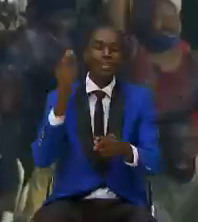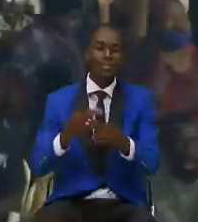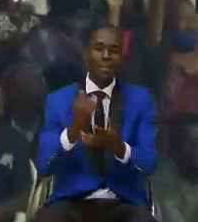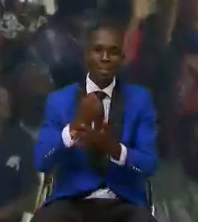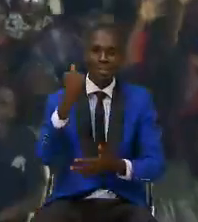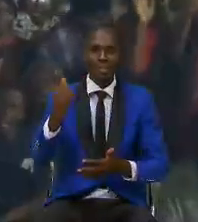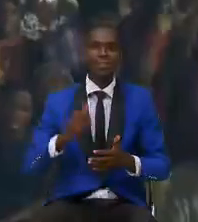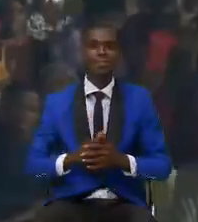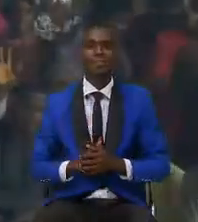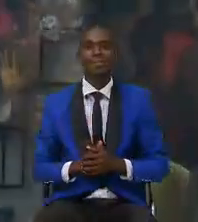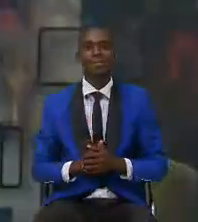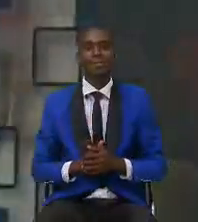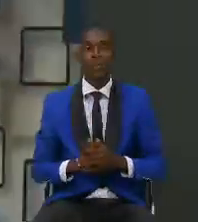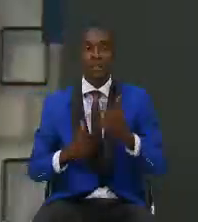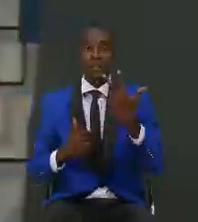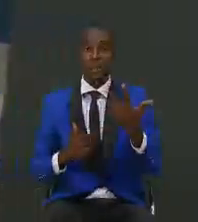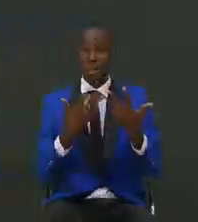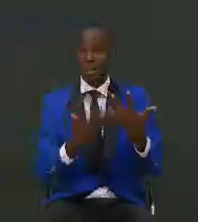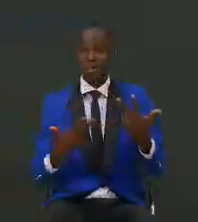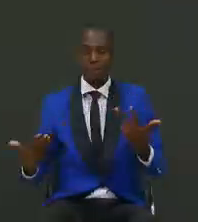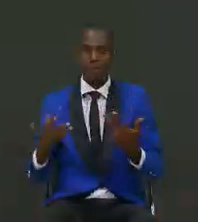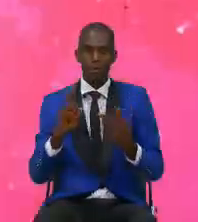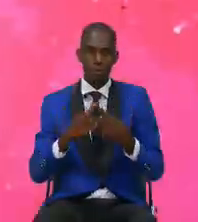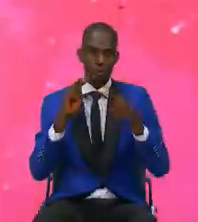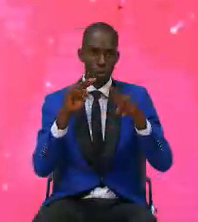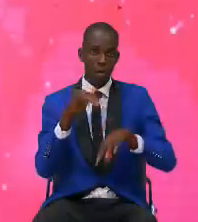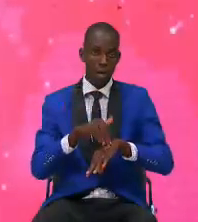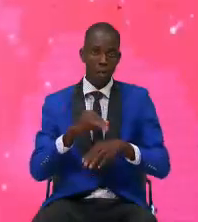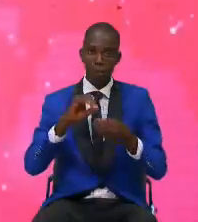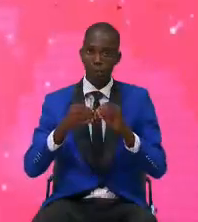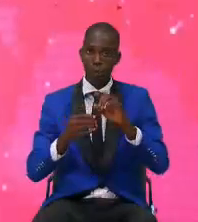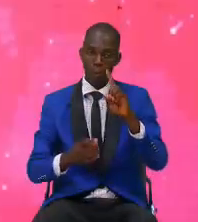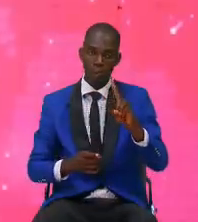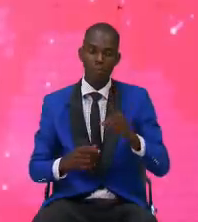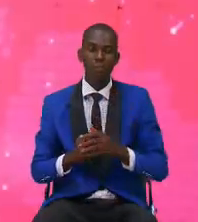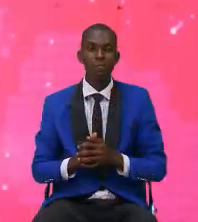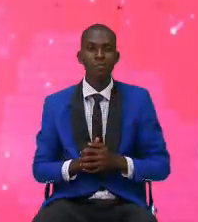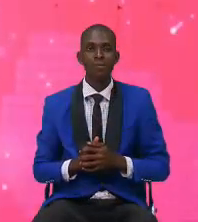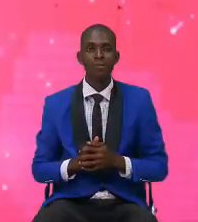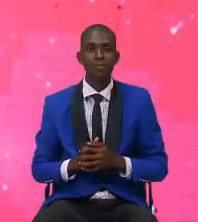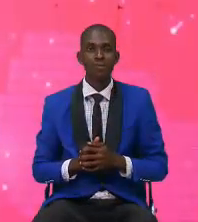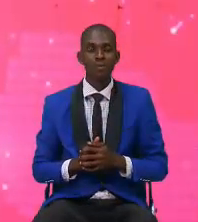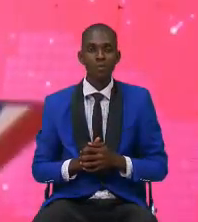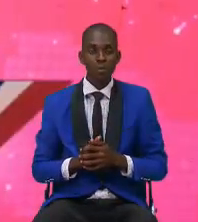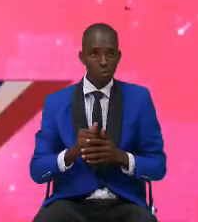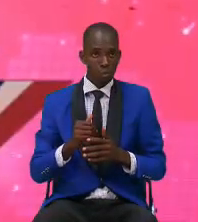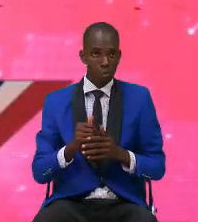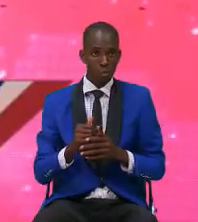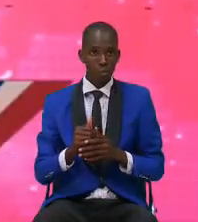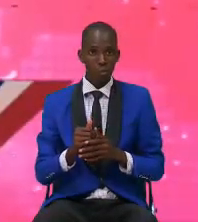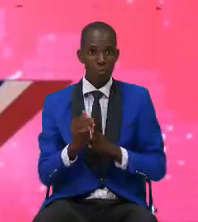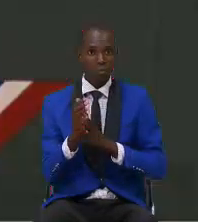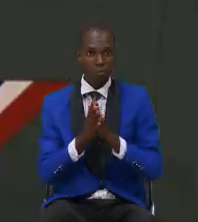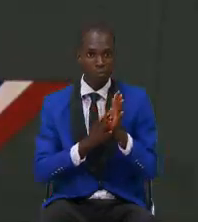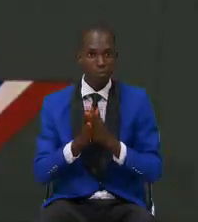name. Three things I'm looking at. Number one, willful,